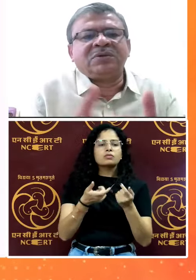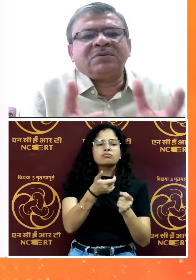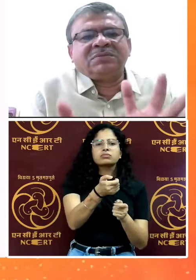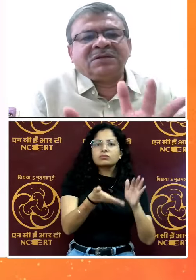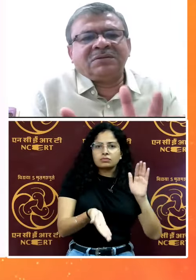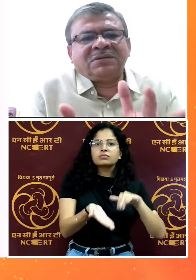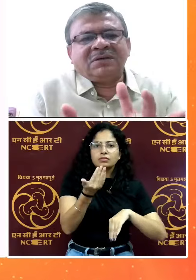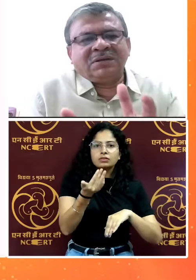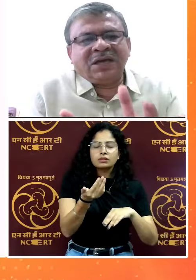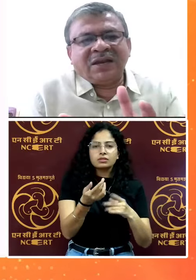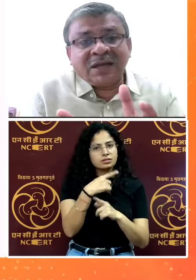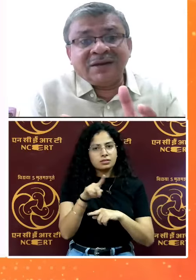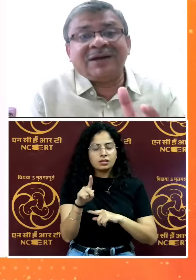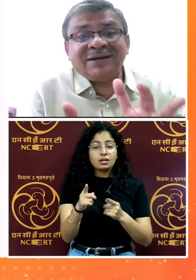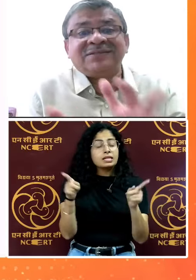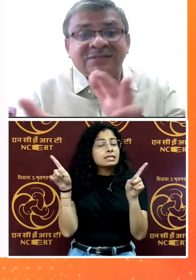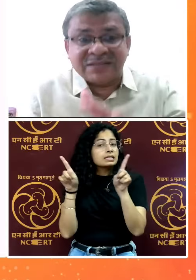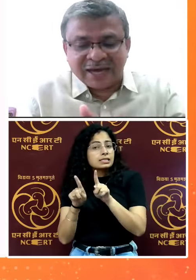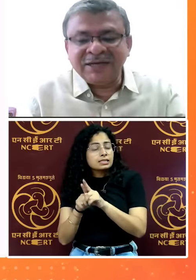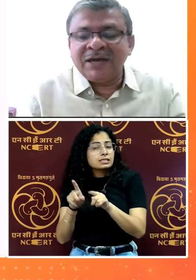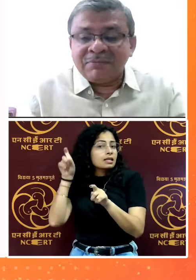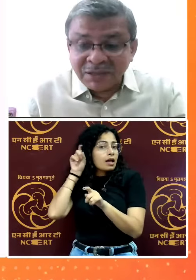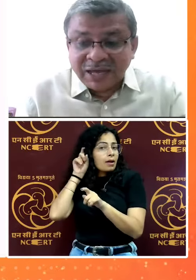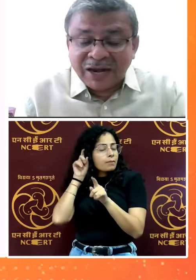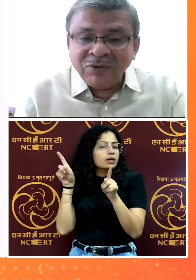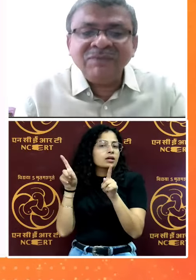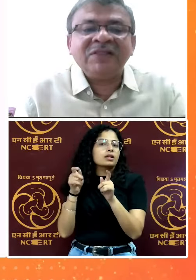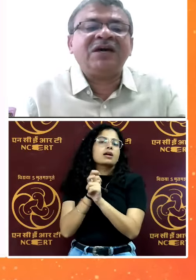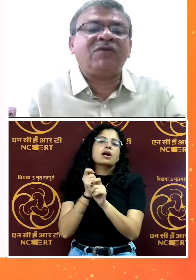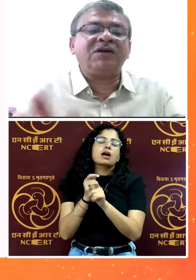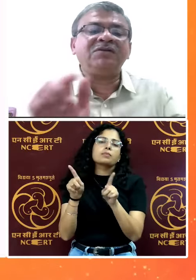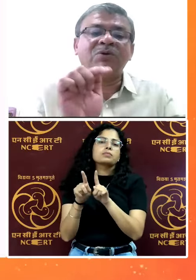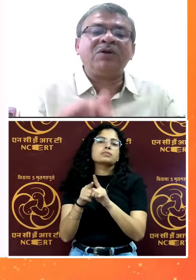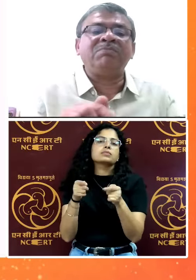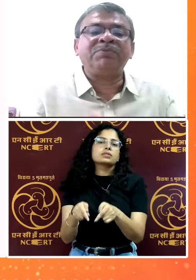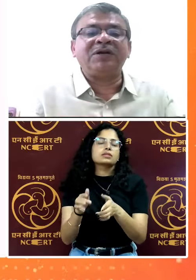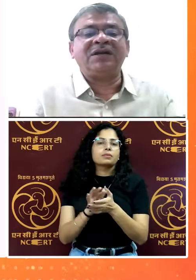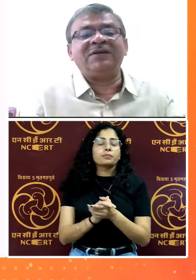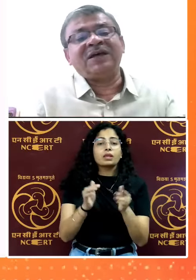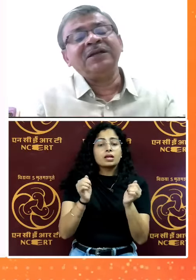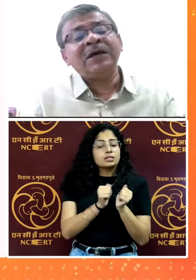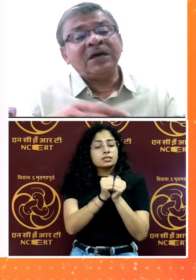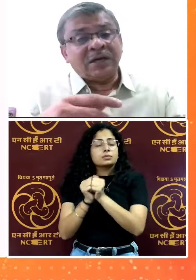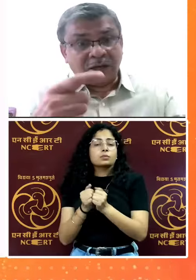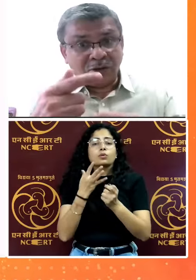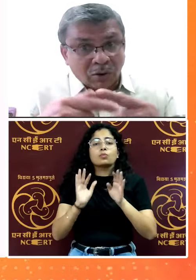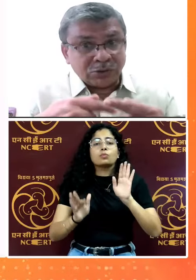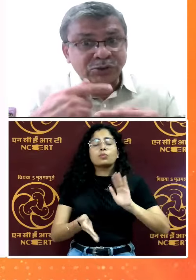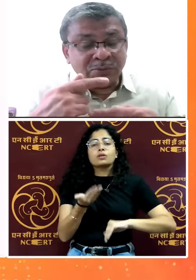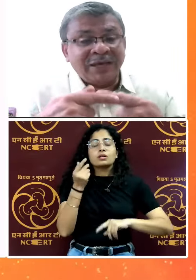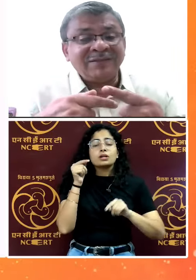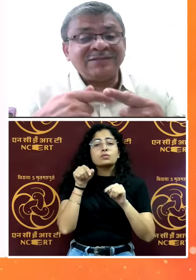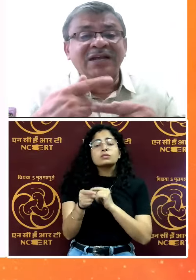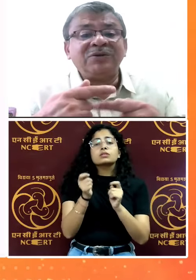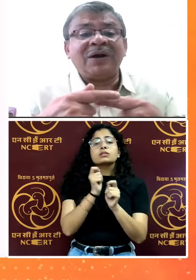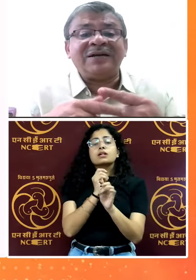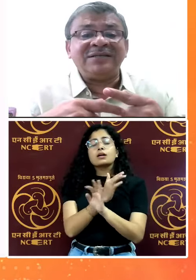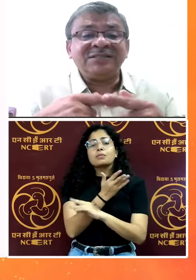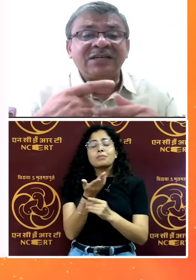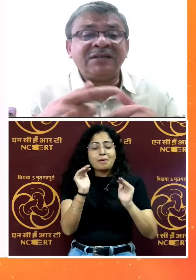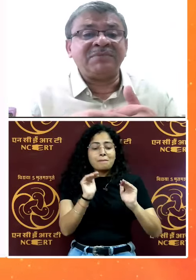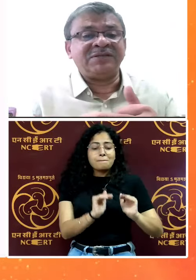that. So the hearing aid does that. But along with that, what is more important is that it also make the child